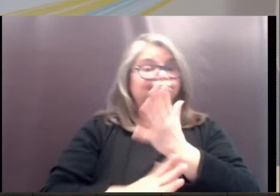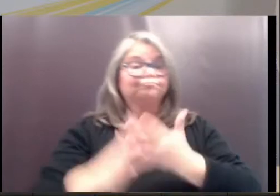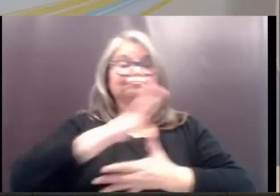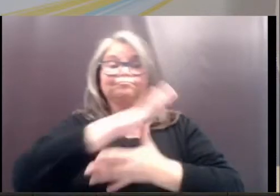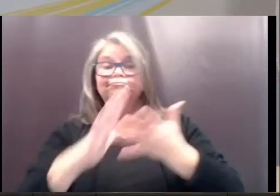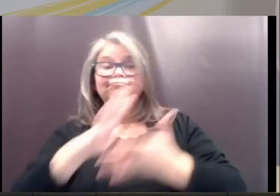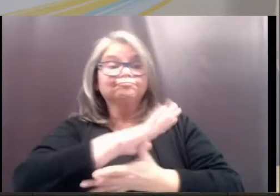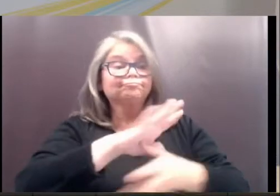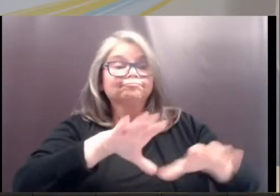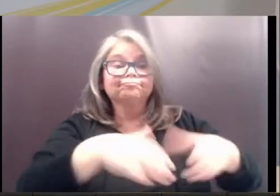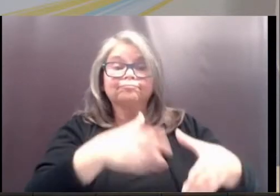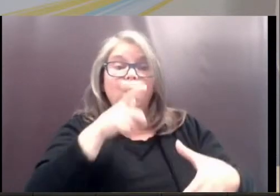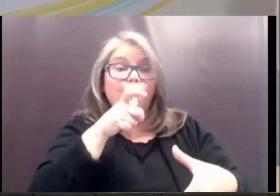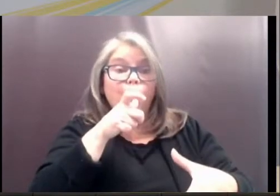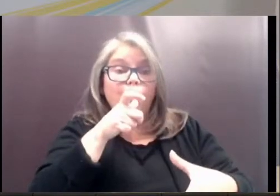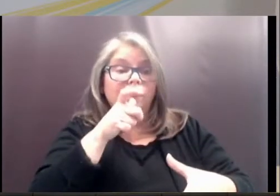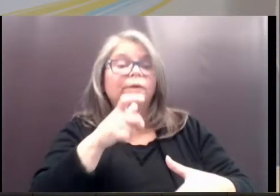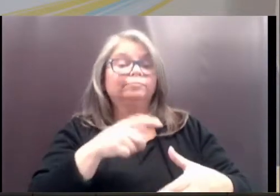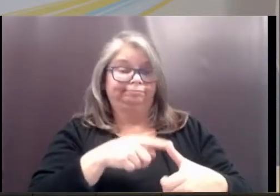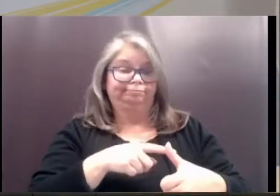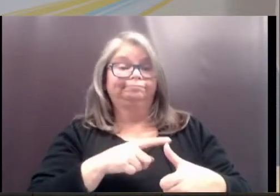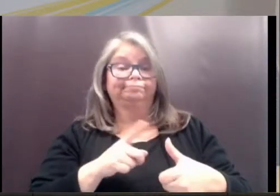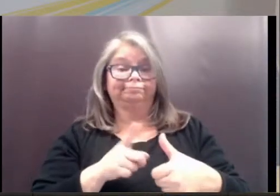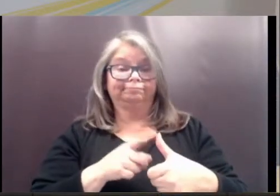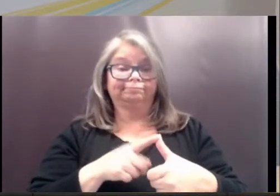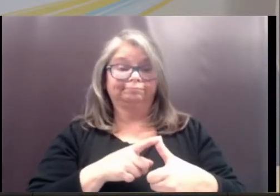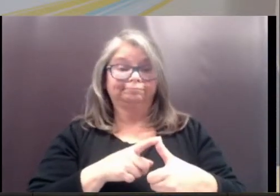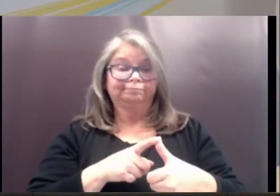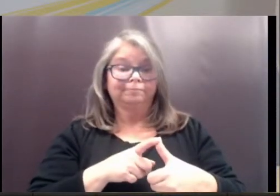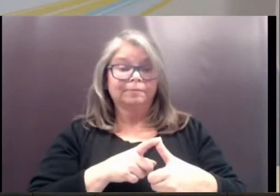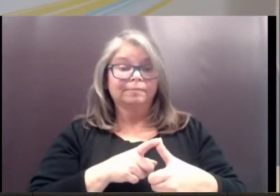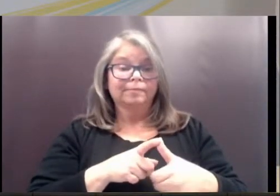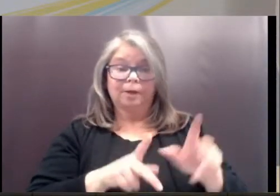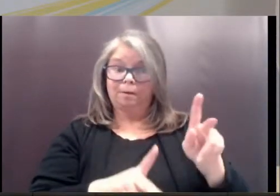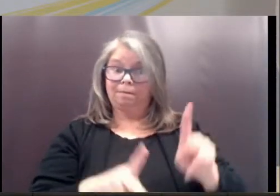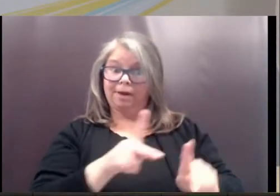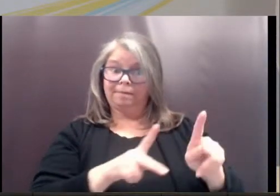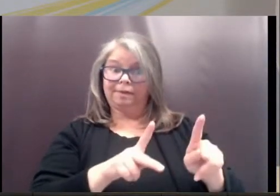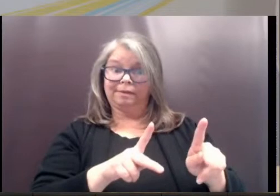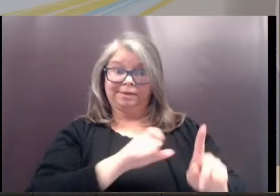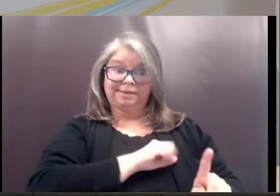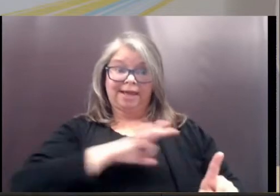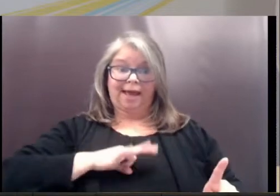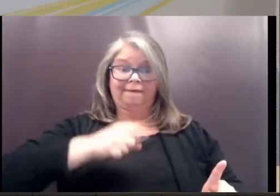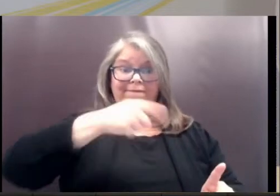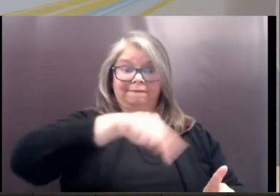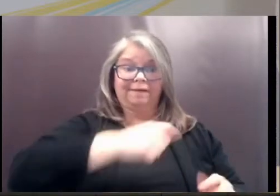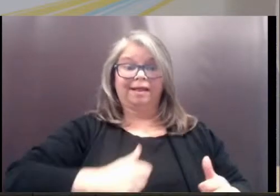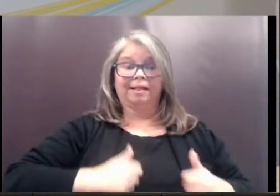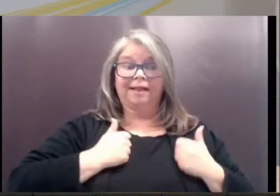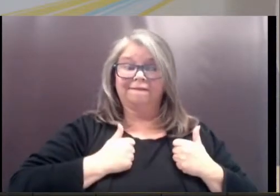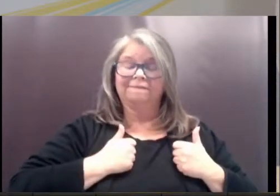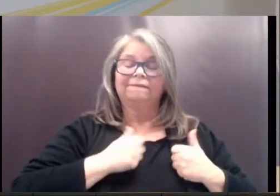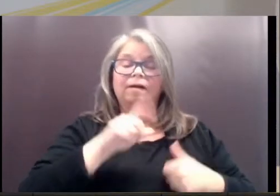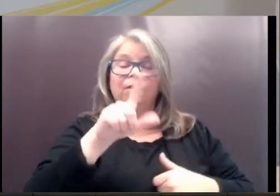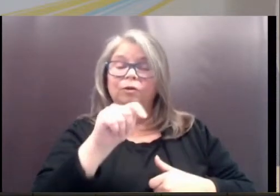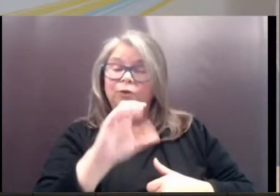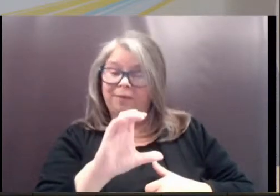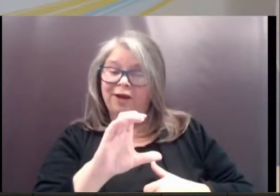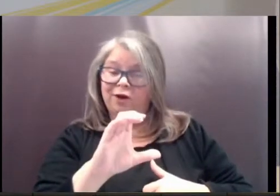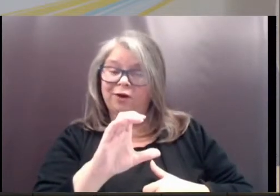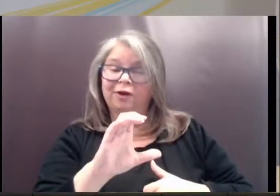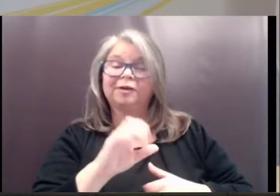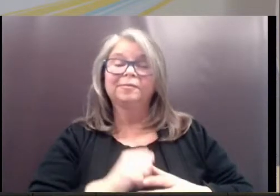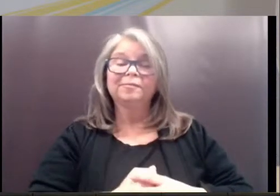identified are residents and staff in congregate living settings that provide care for seniors, such as long-term care and